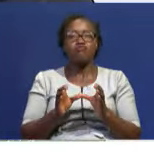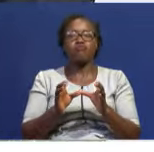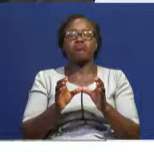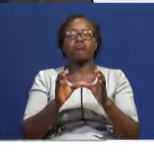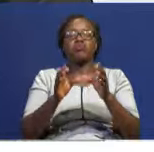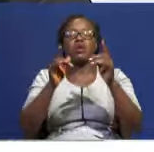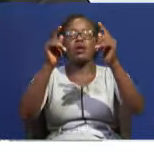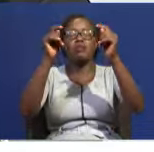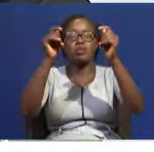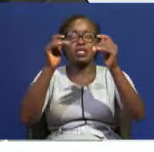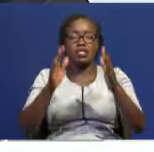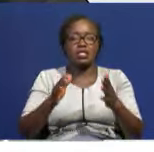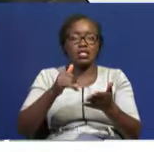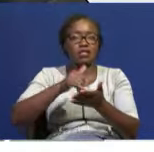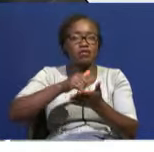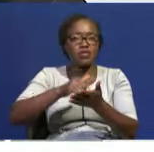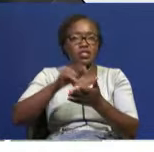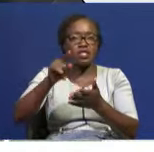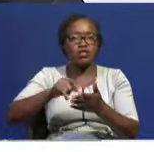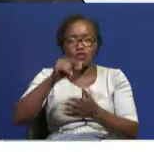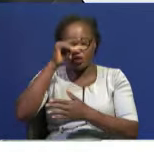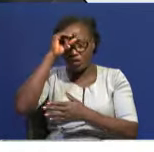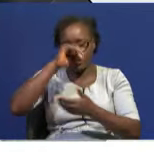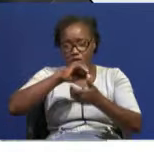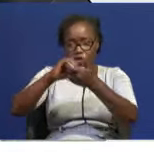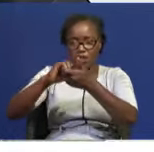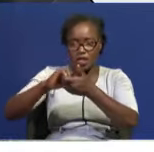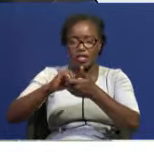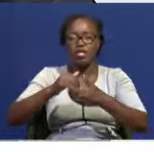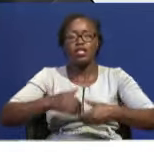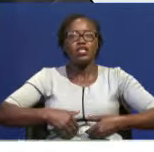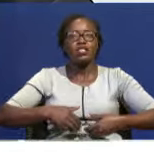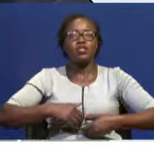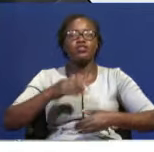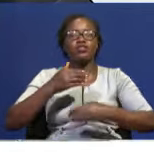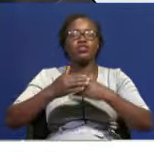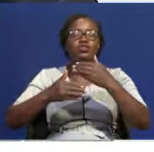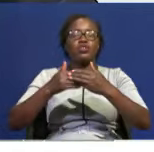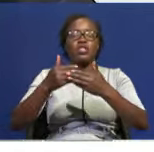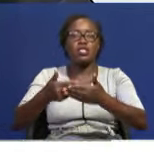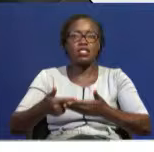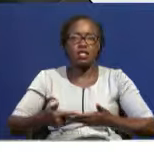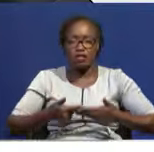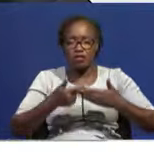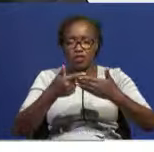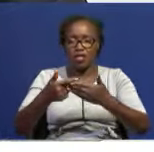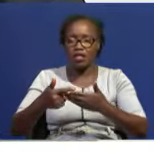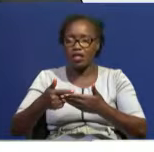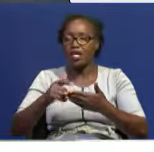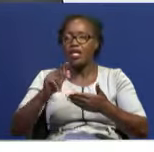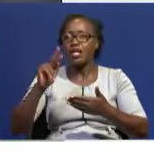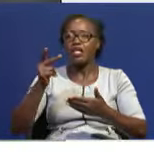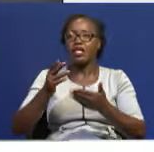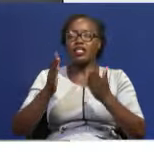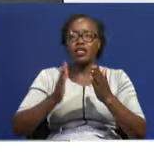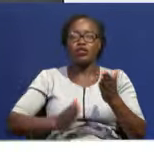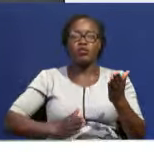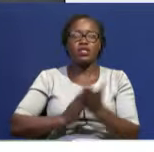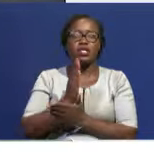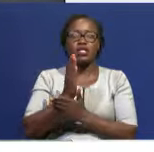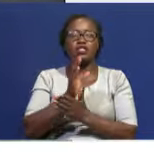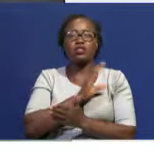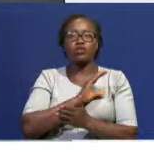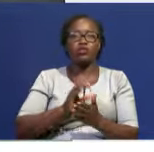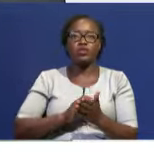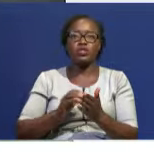protesters, emphasized the need for the government to engage the youth in constructive dialogue. The Kenya Human Rights Commission has demanded for